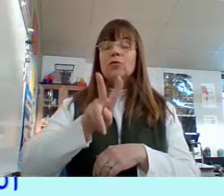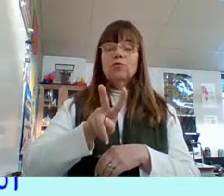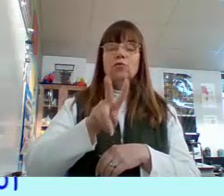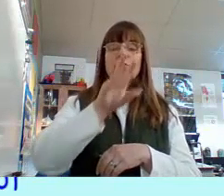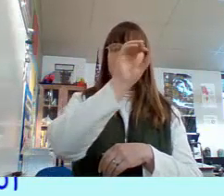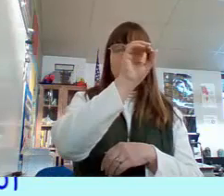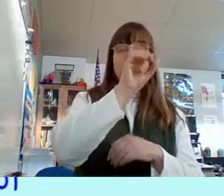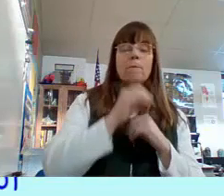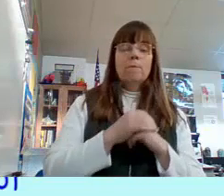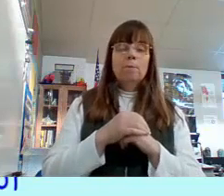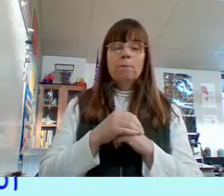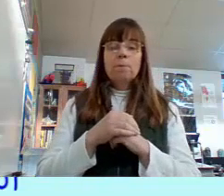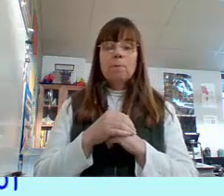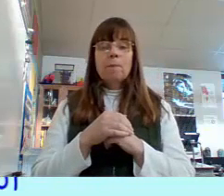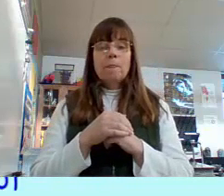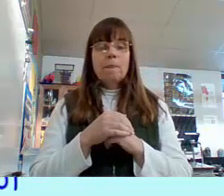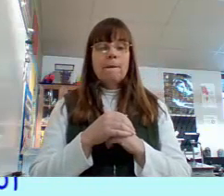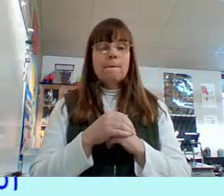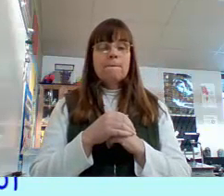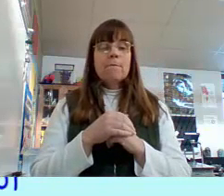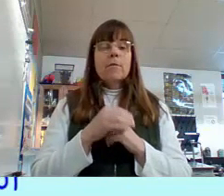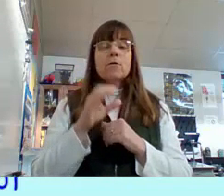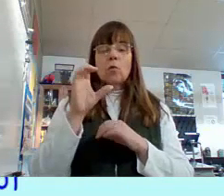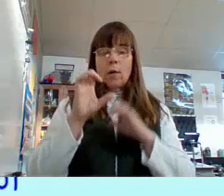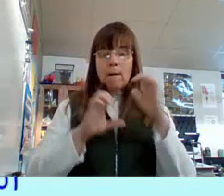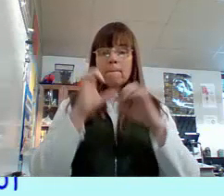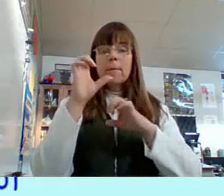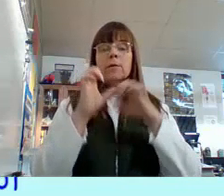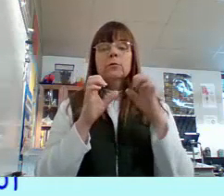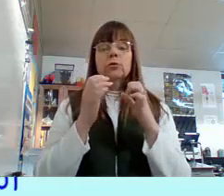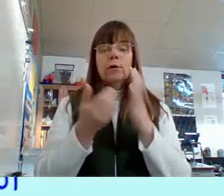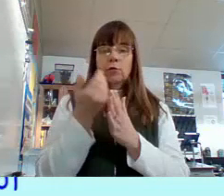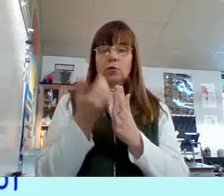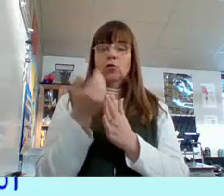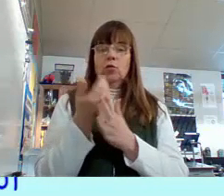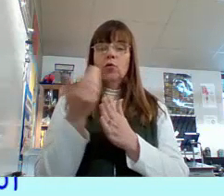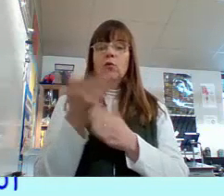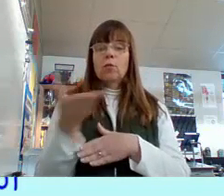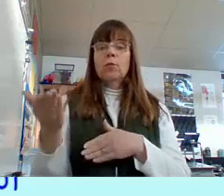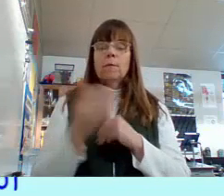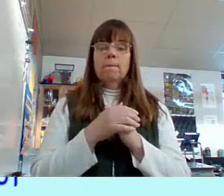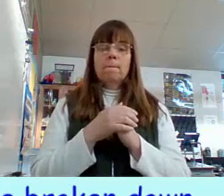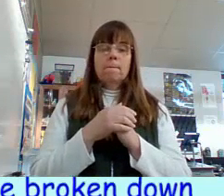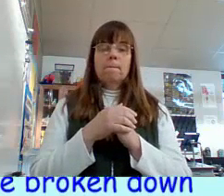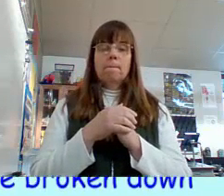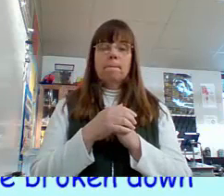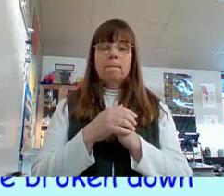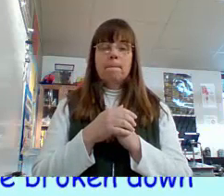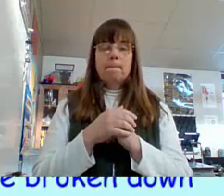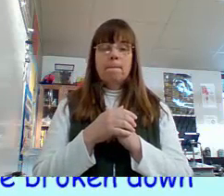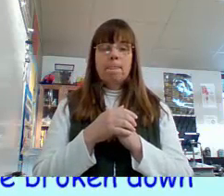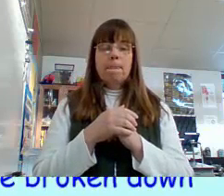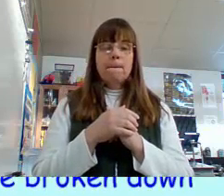or than the oxygen did by itself. So compounds, you end up with a new substance.